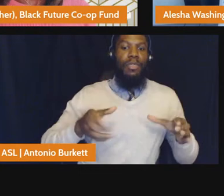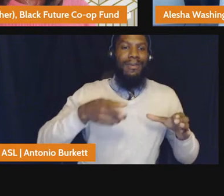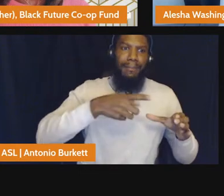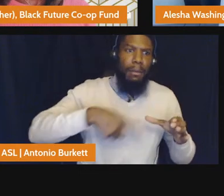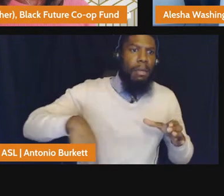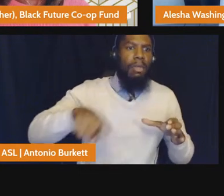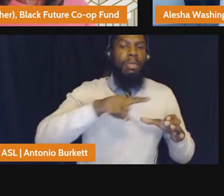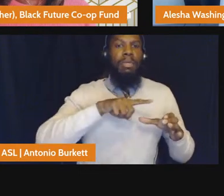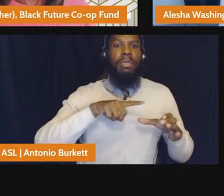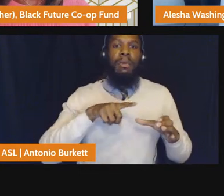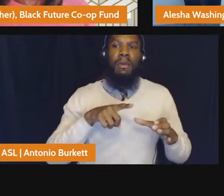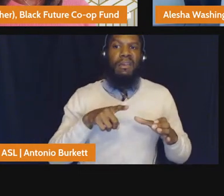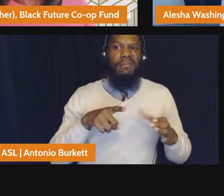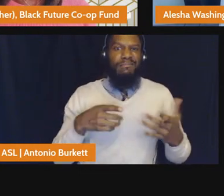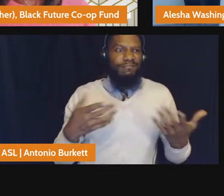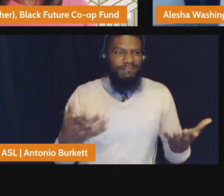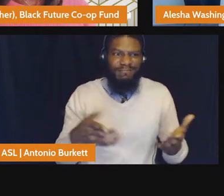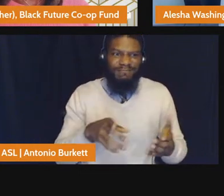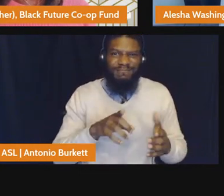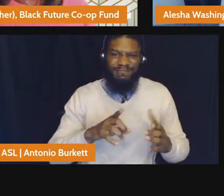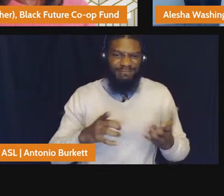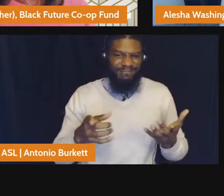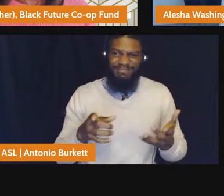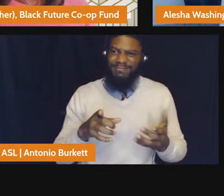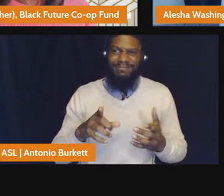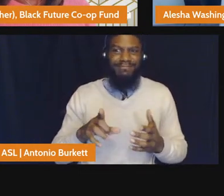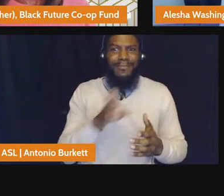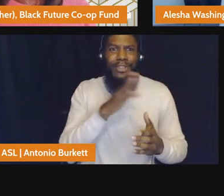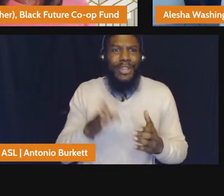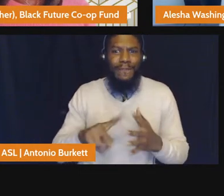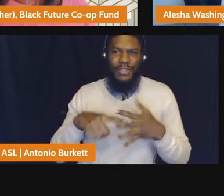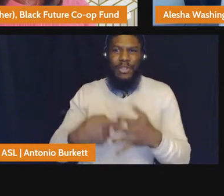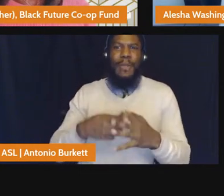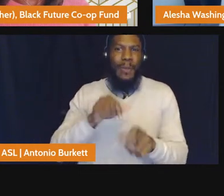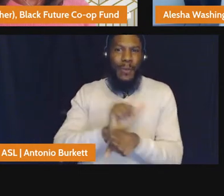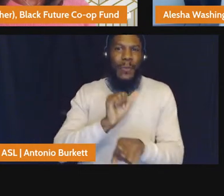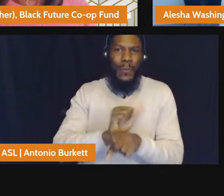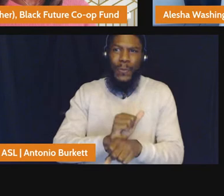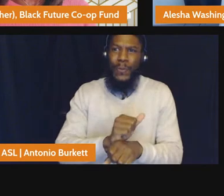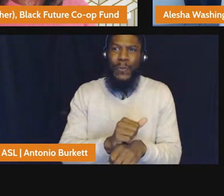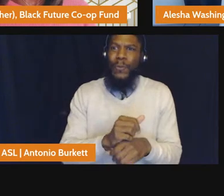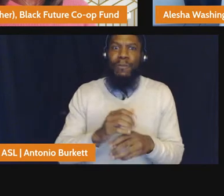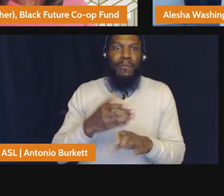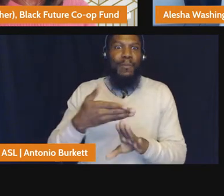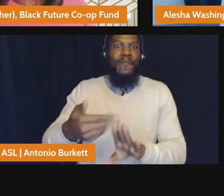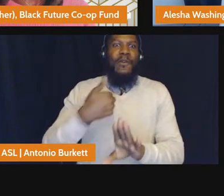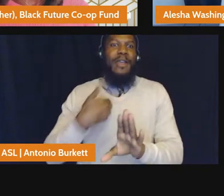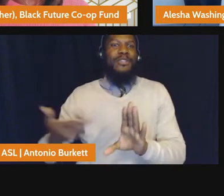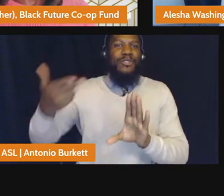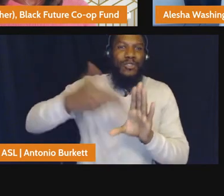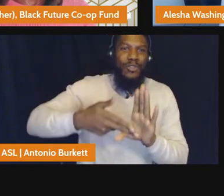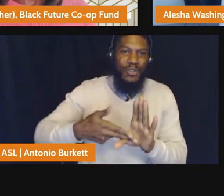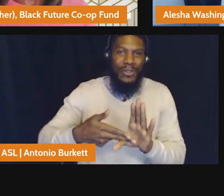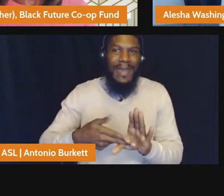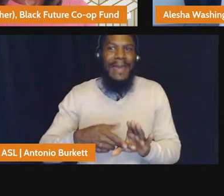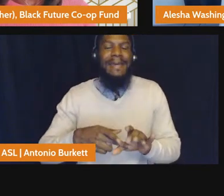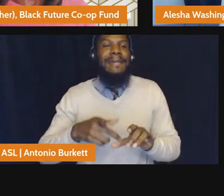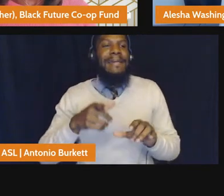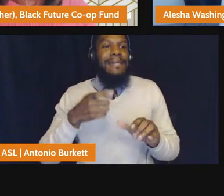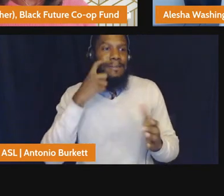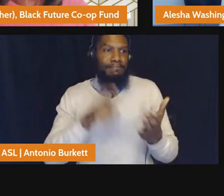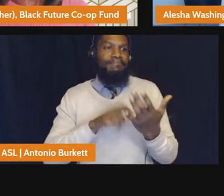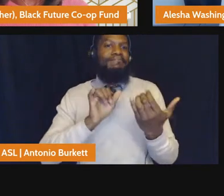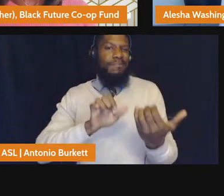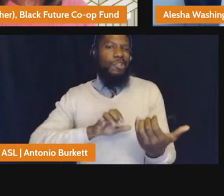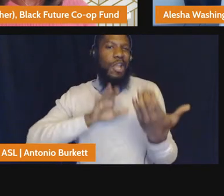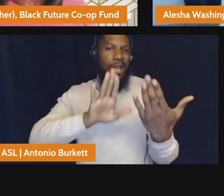and initiated that that work before I arrived, it was a challenge. I faced challenges, maybe